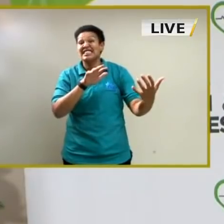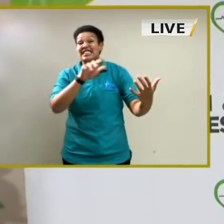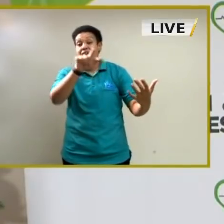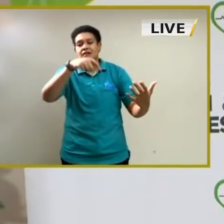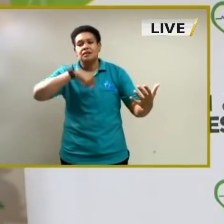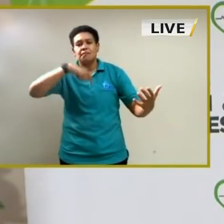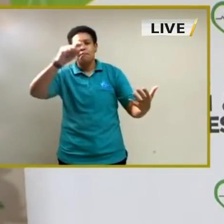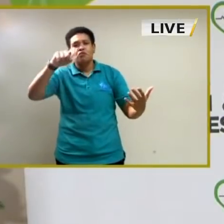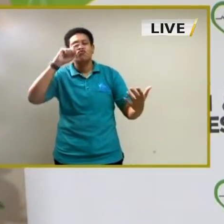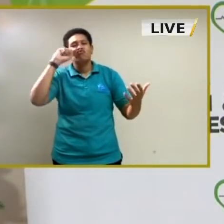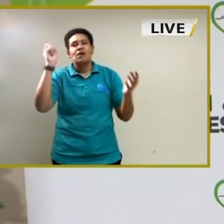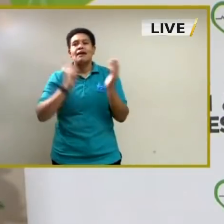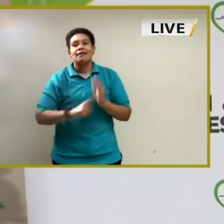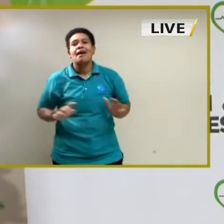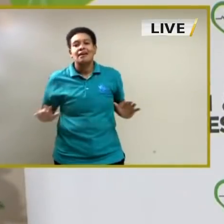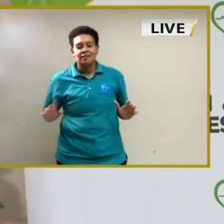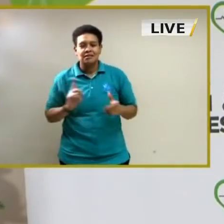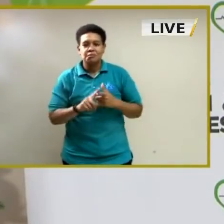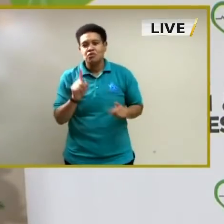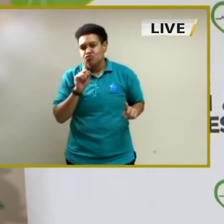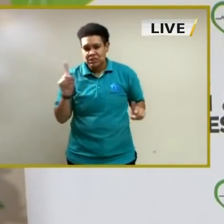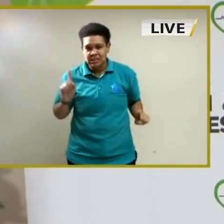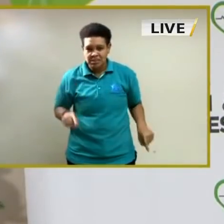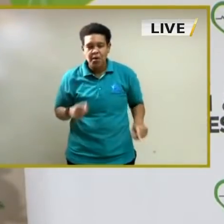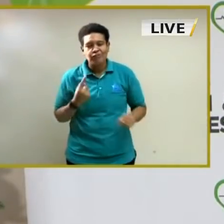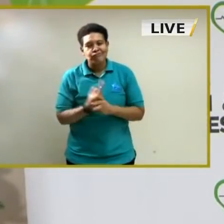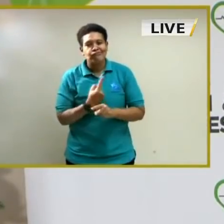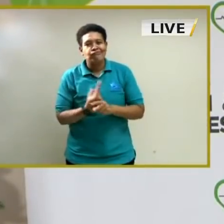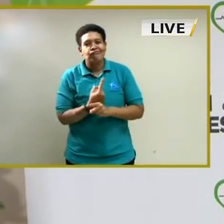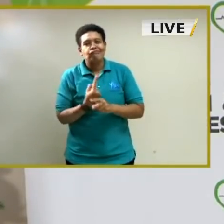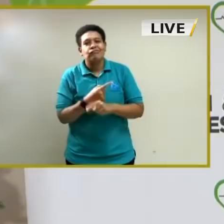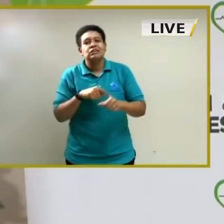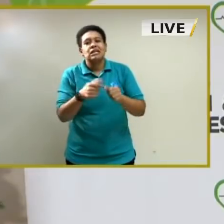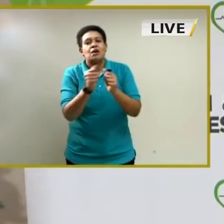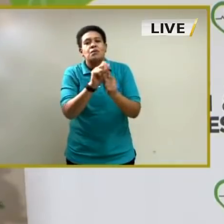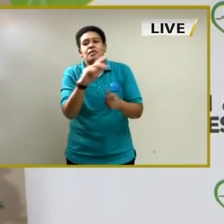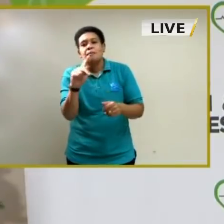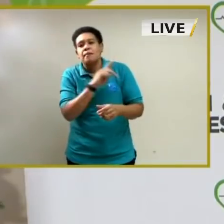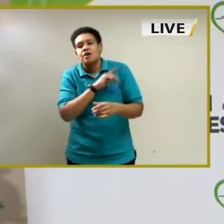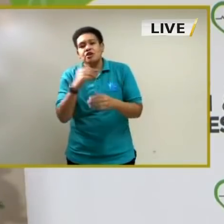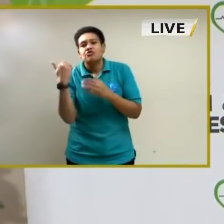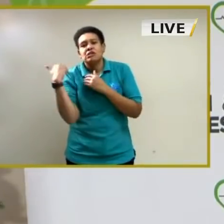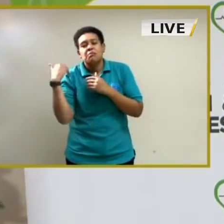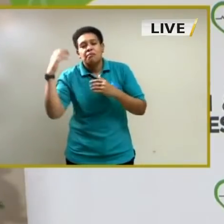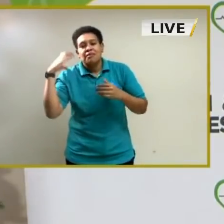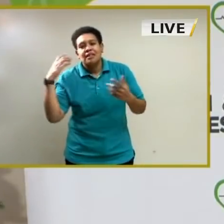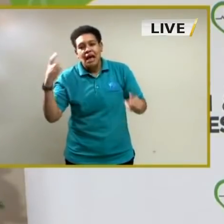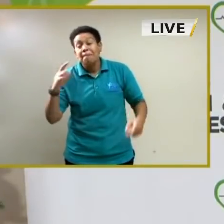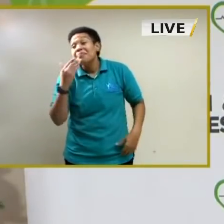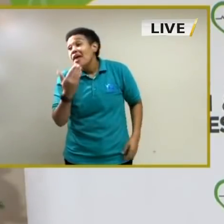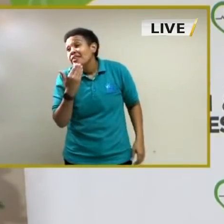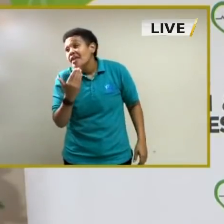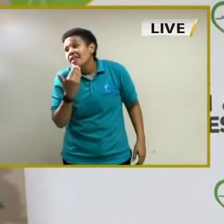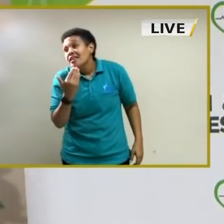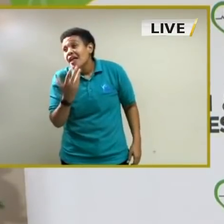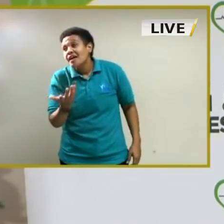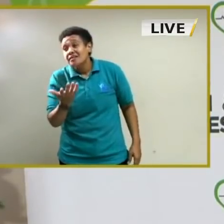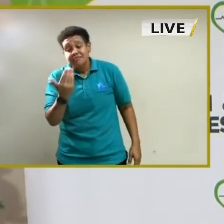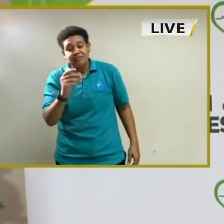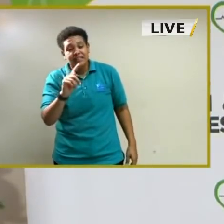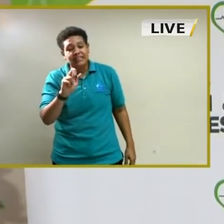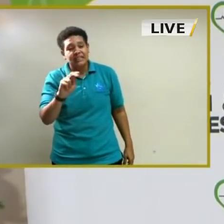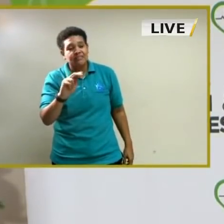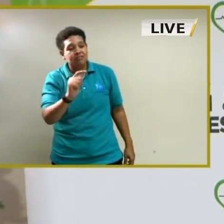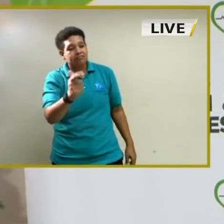must recognize it and respond, starting with personal responsibility. Thank you very much. And Steve, I hand to you now